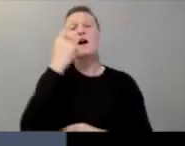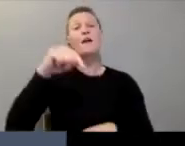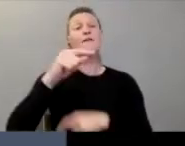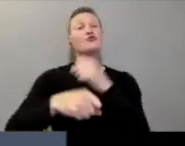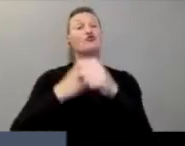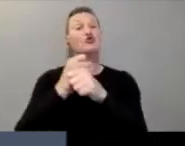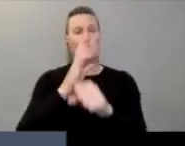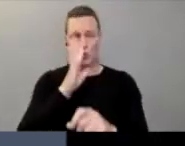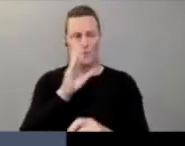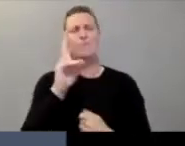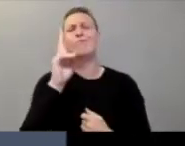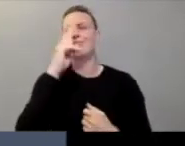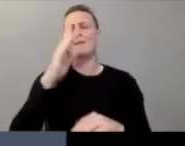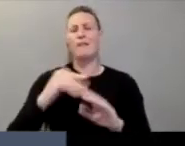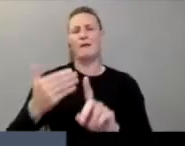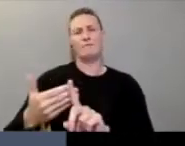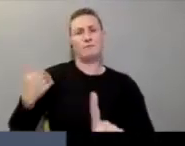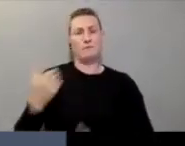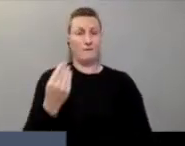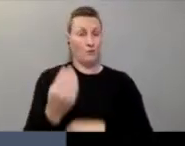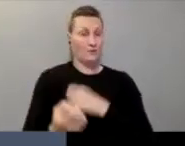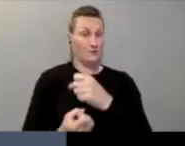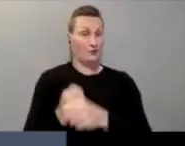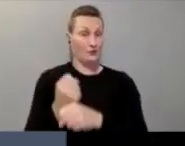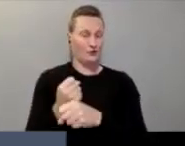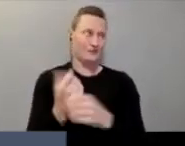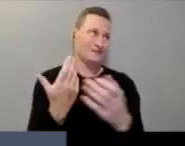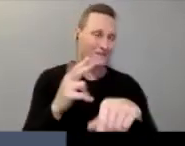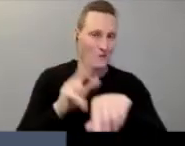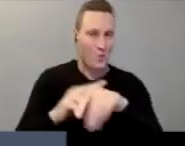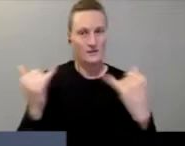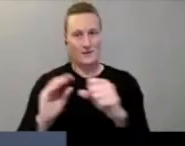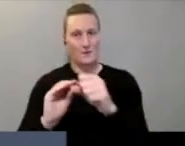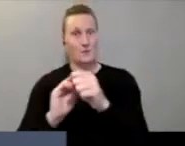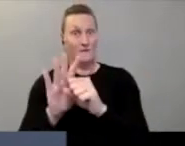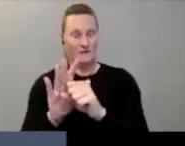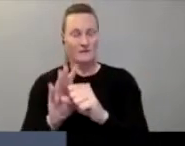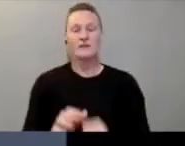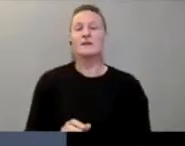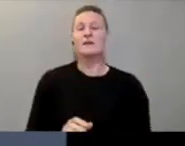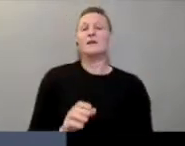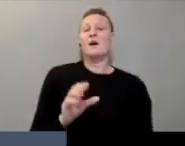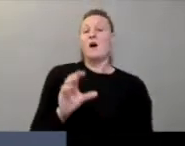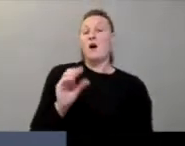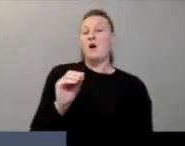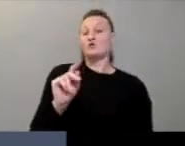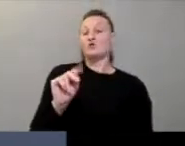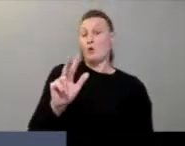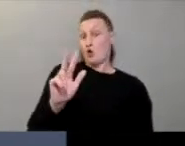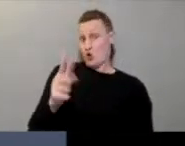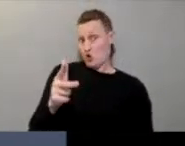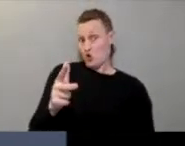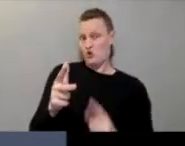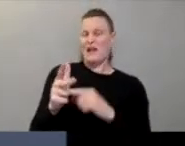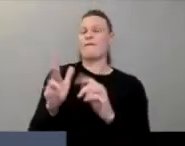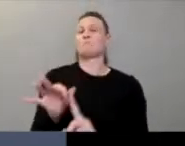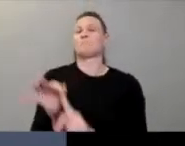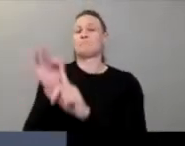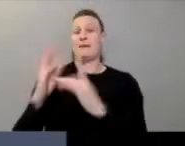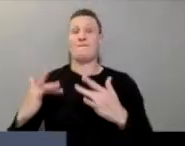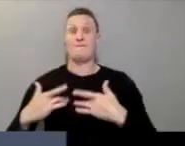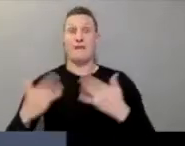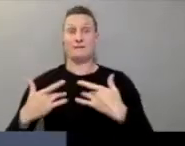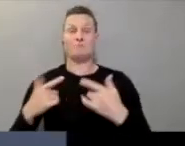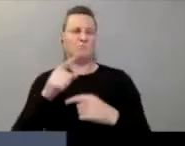normally produce, as one can expect in these COVID times. That's going to take place on October 3rd, and the details of that event are found at the